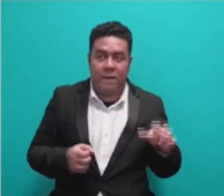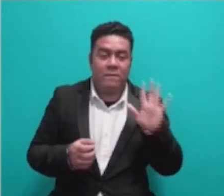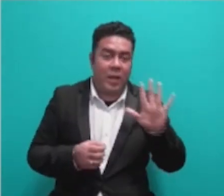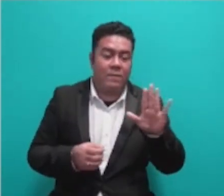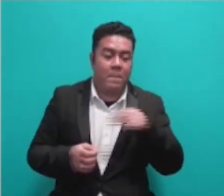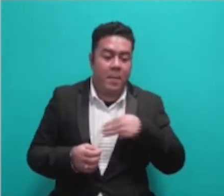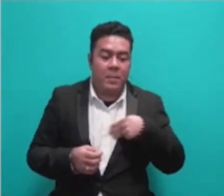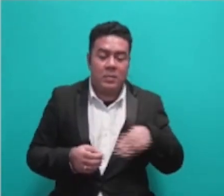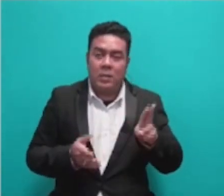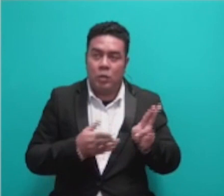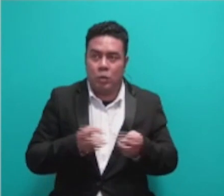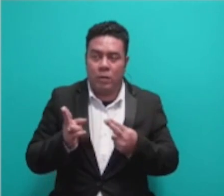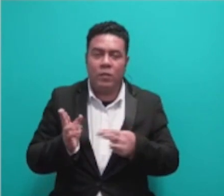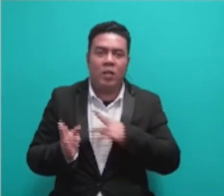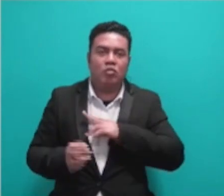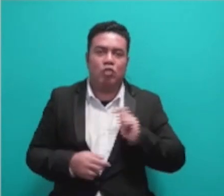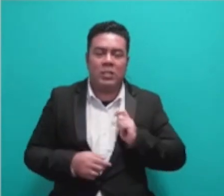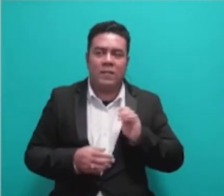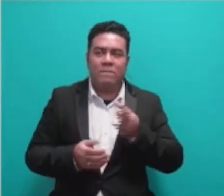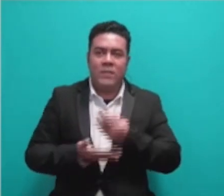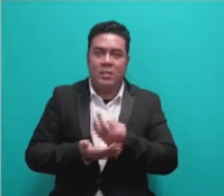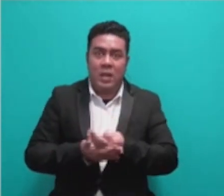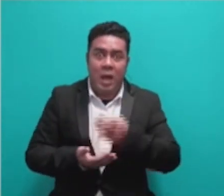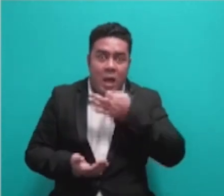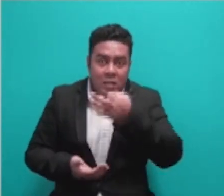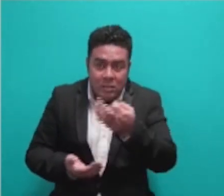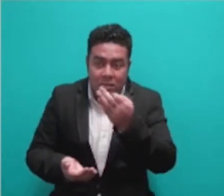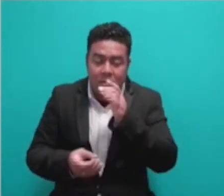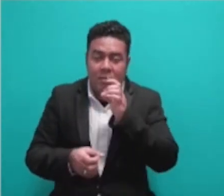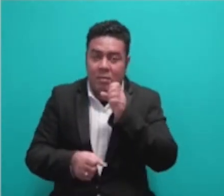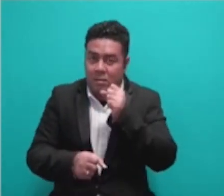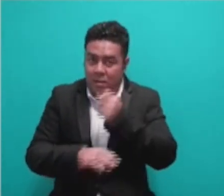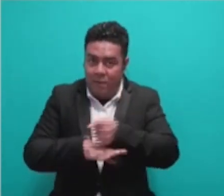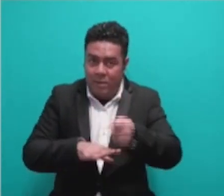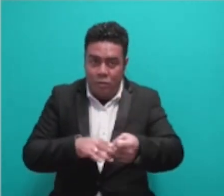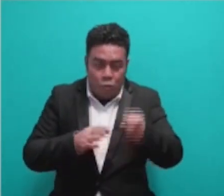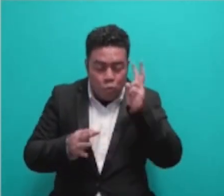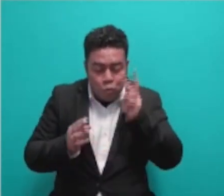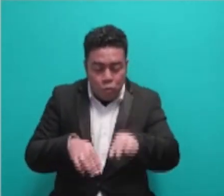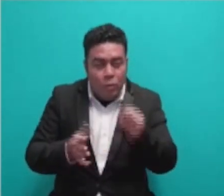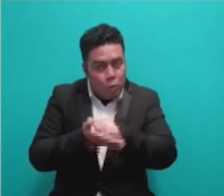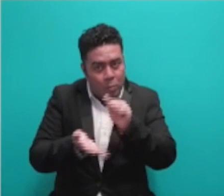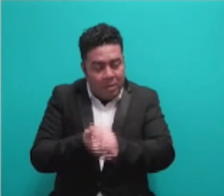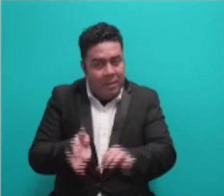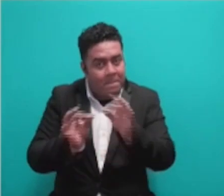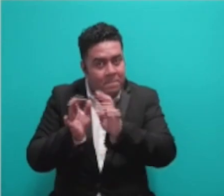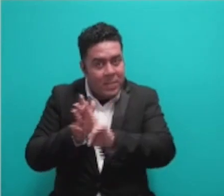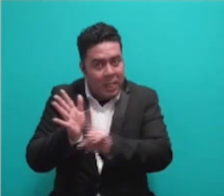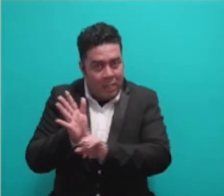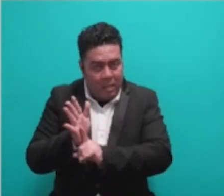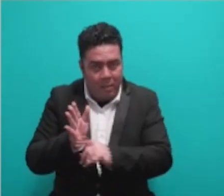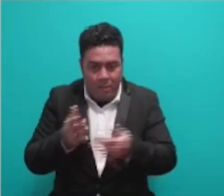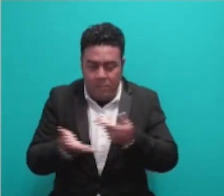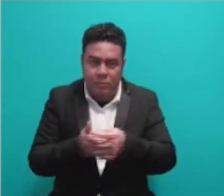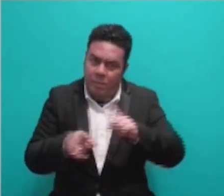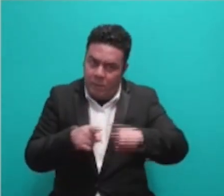by the GCC into the iTaukei Trust Fund. And I urge the government to relinquish the bill that is there. If it was done through